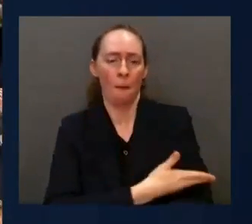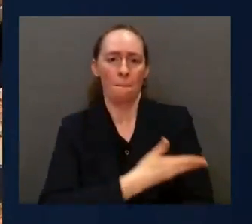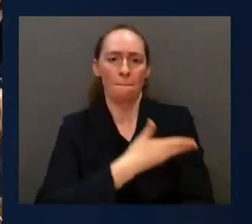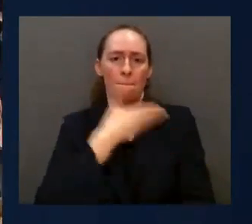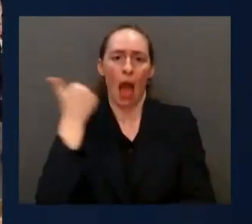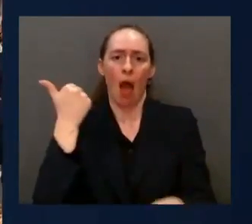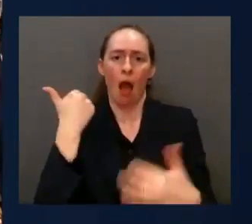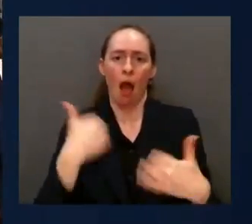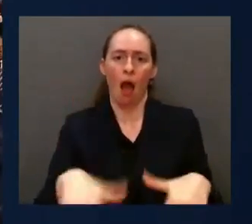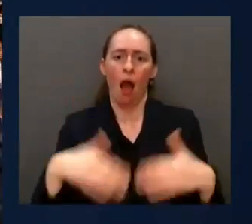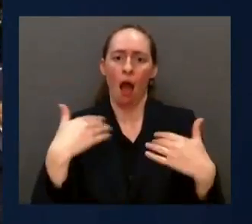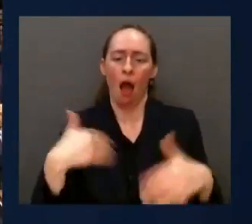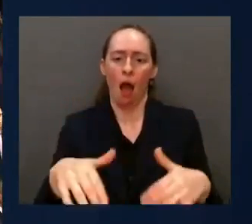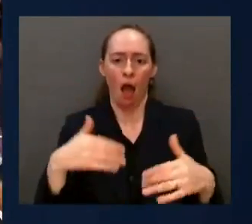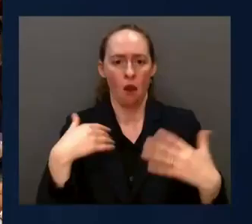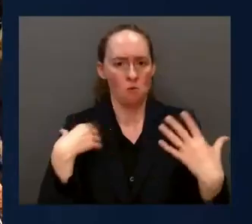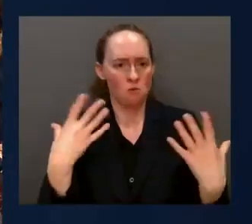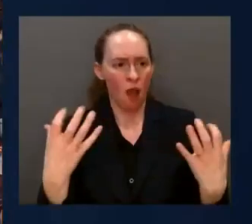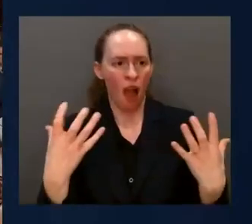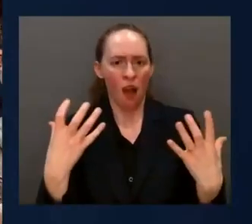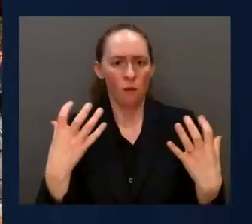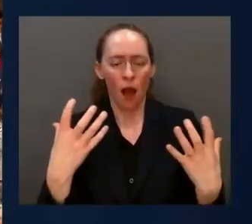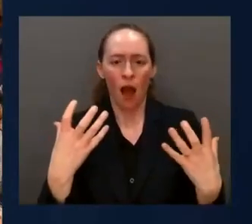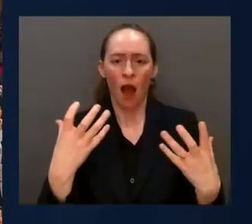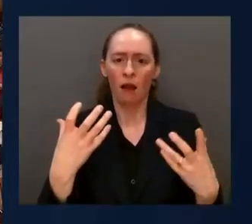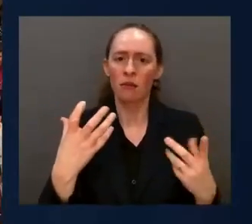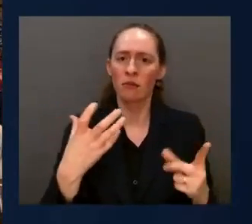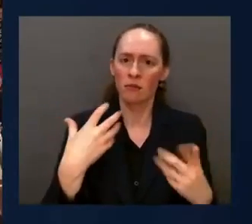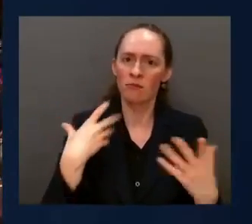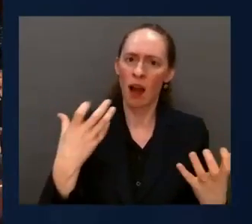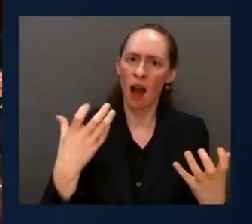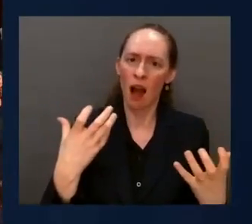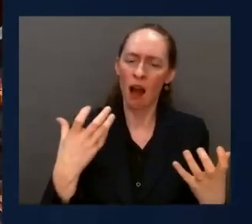I believe we can do the same thing with cancer.